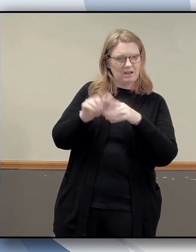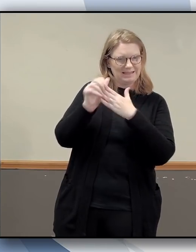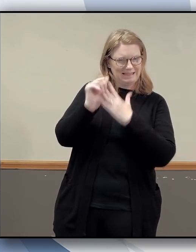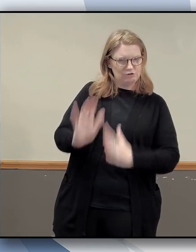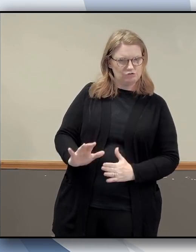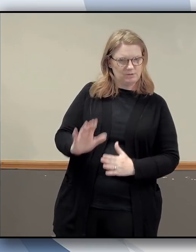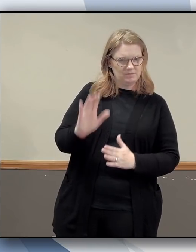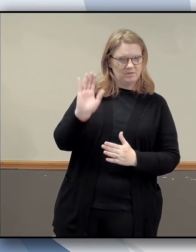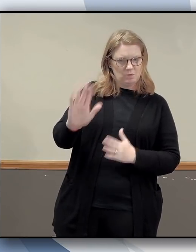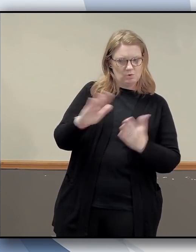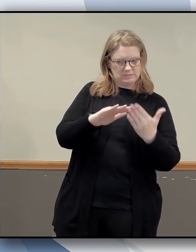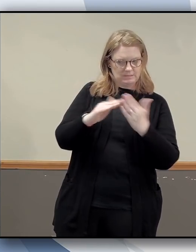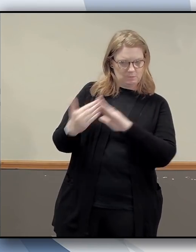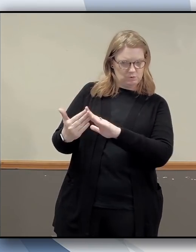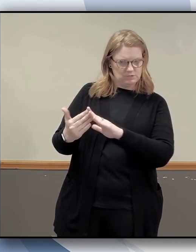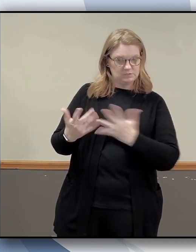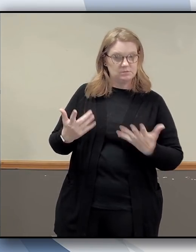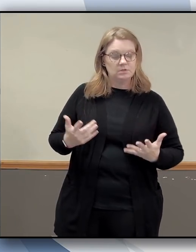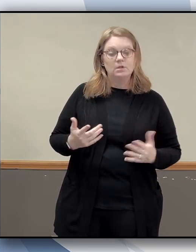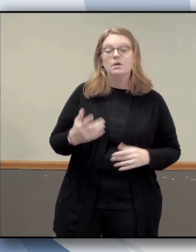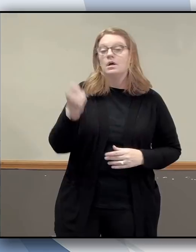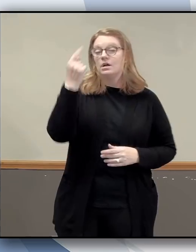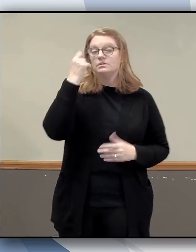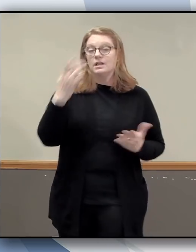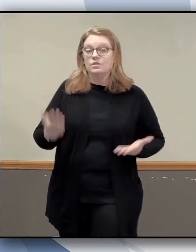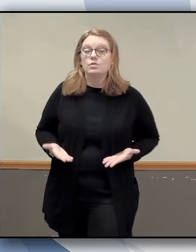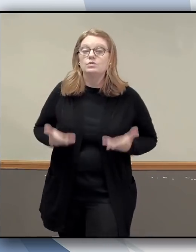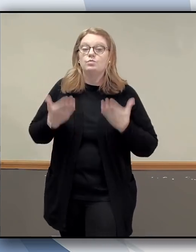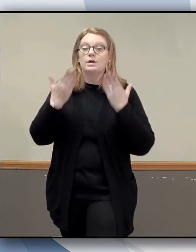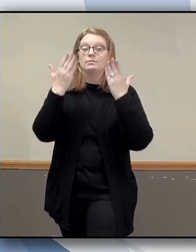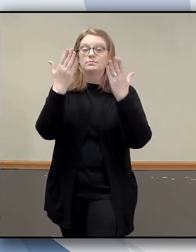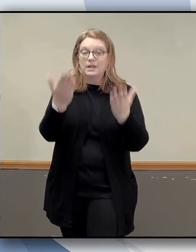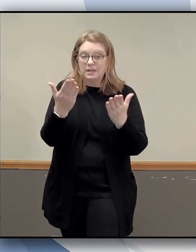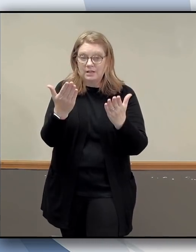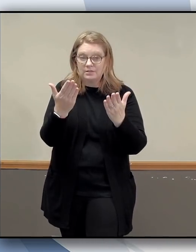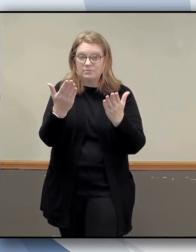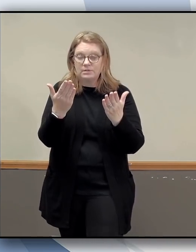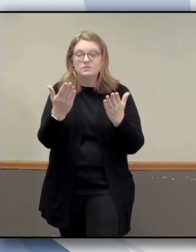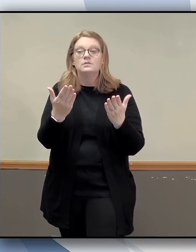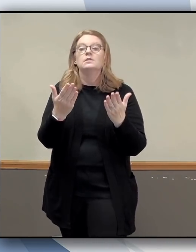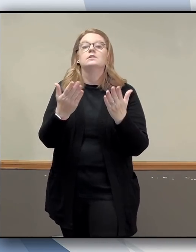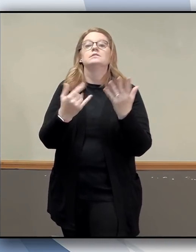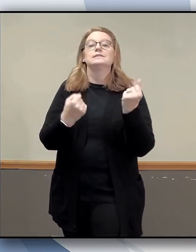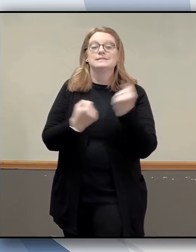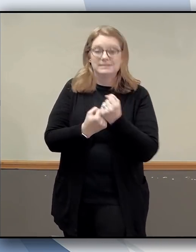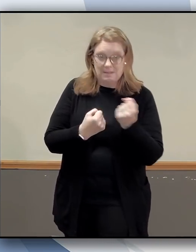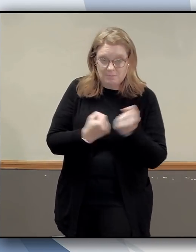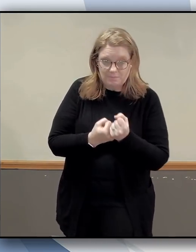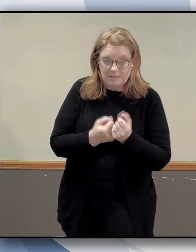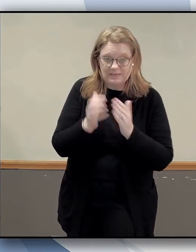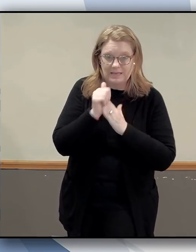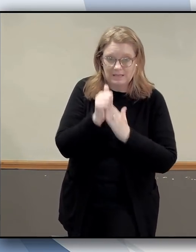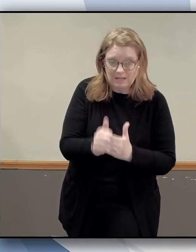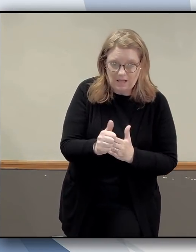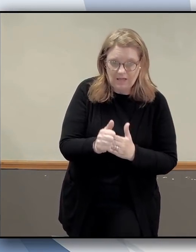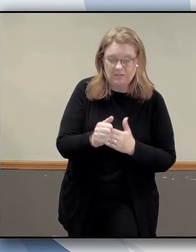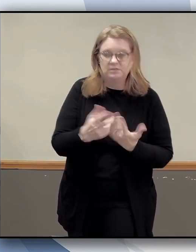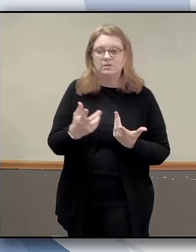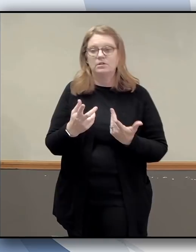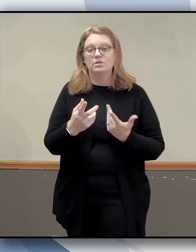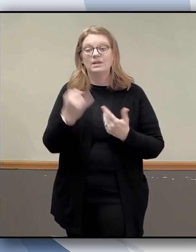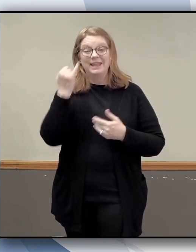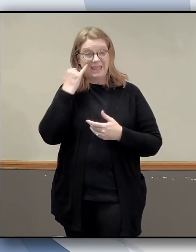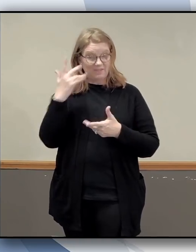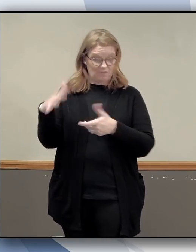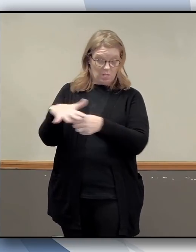And these recommendations are intended to supplement and guide but not replace local requirements at any time. If a local